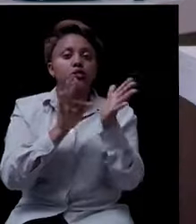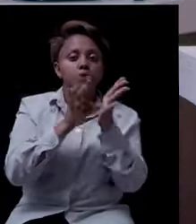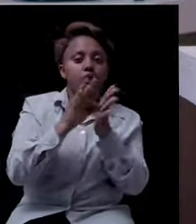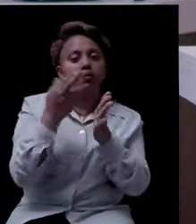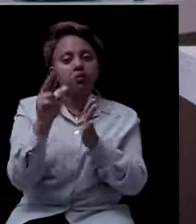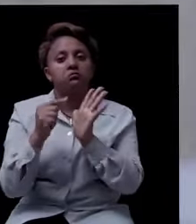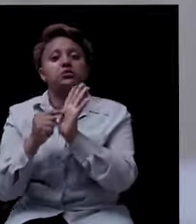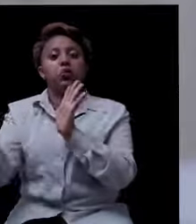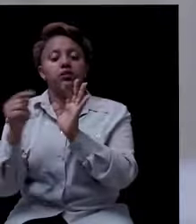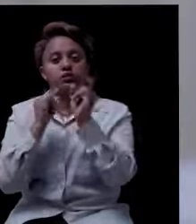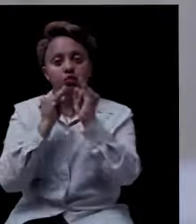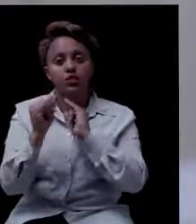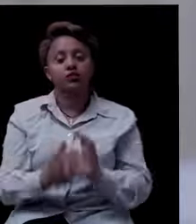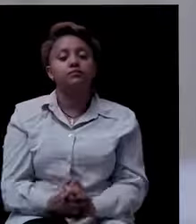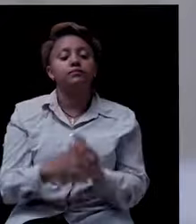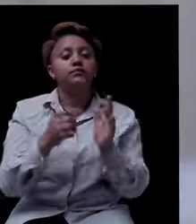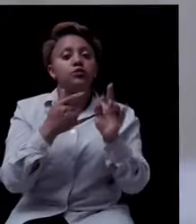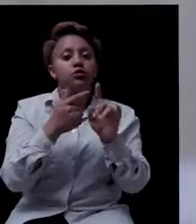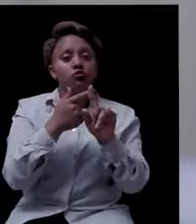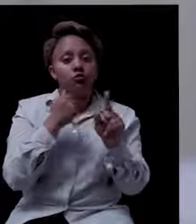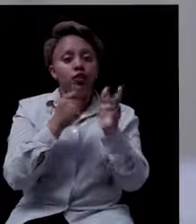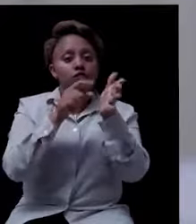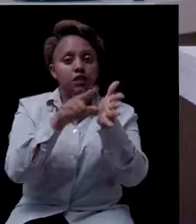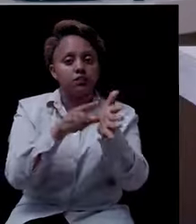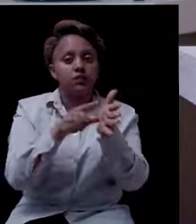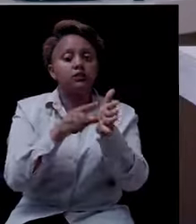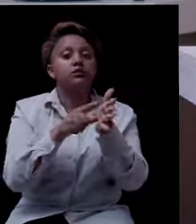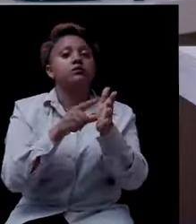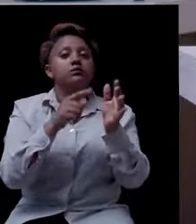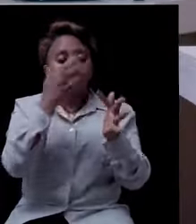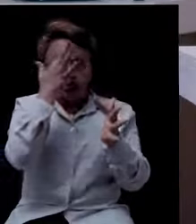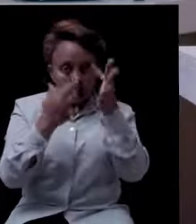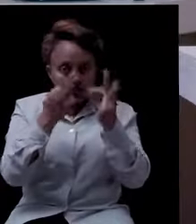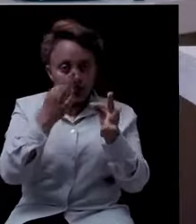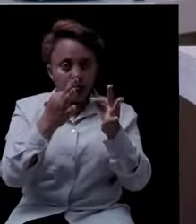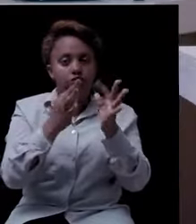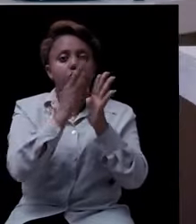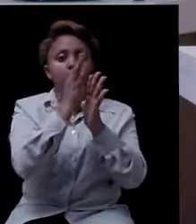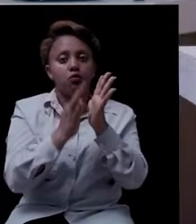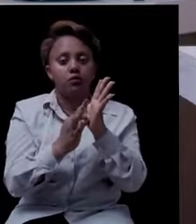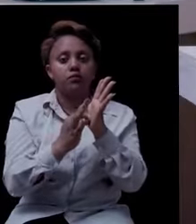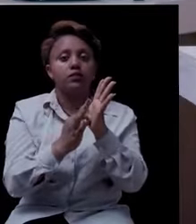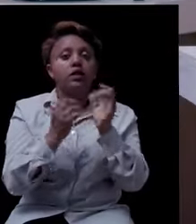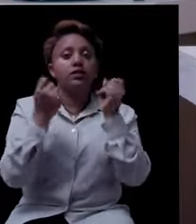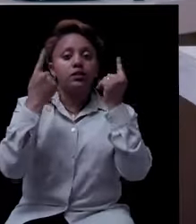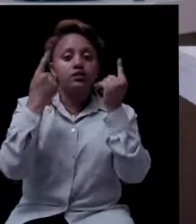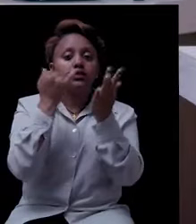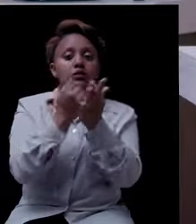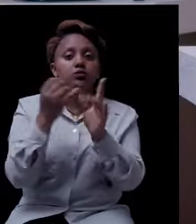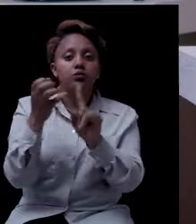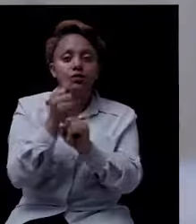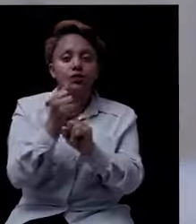symbolic information. For example, in the form of decisions. Understanding this context means the transformation of